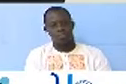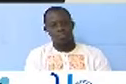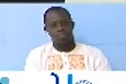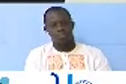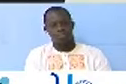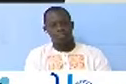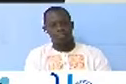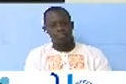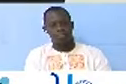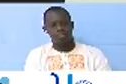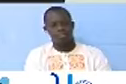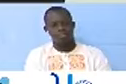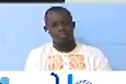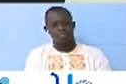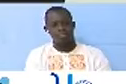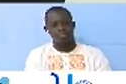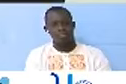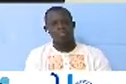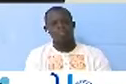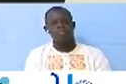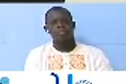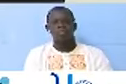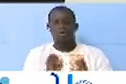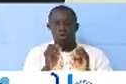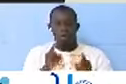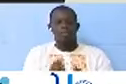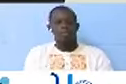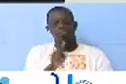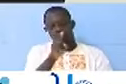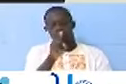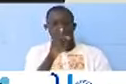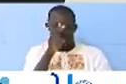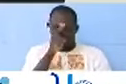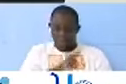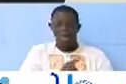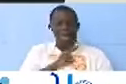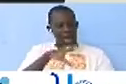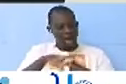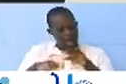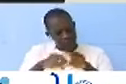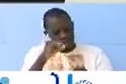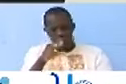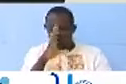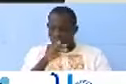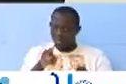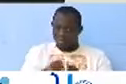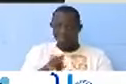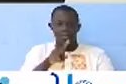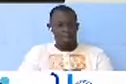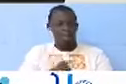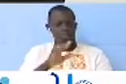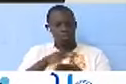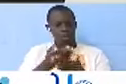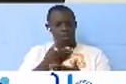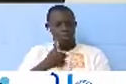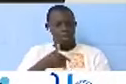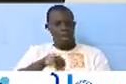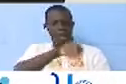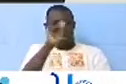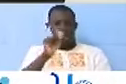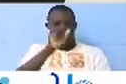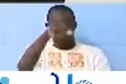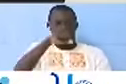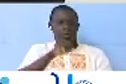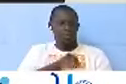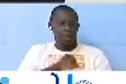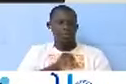li kana sele nyoka. Bismillah the pastor. That's all right. Avoid overlapping speeches between myself and you. Bisaje ko men ngafa nyamen diamo